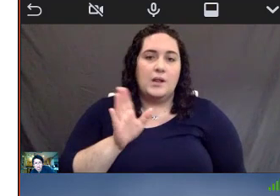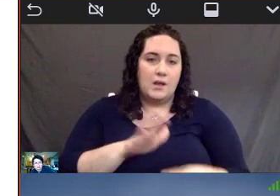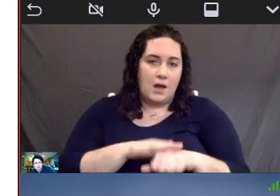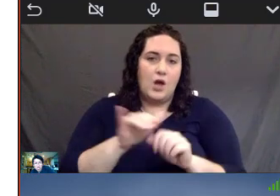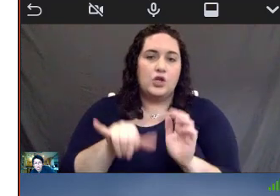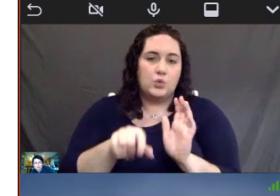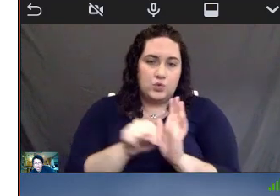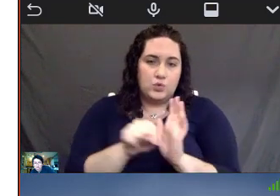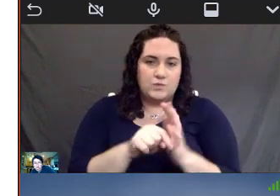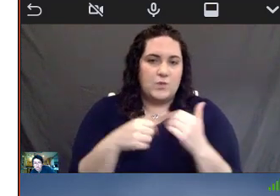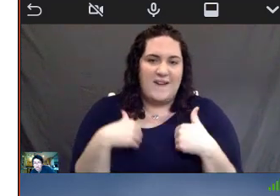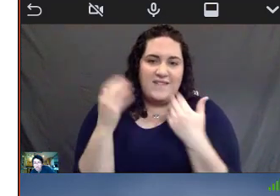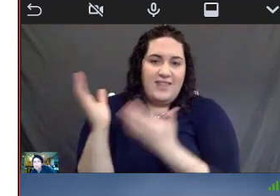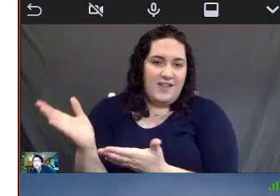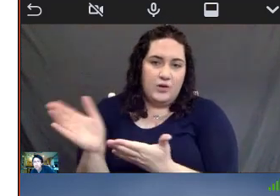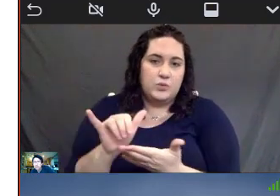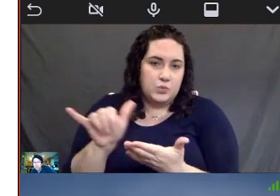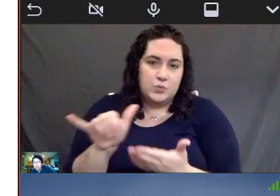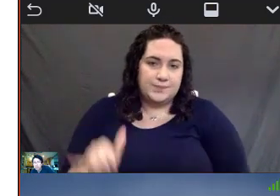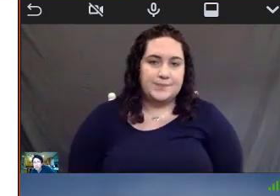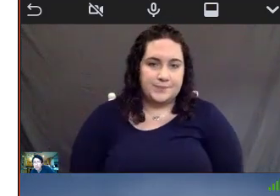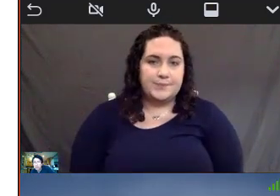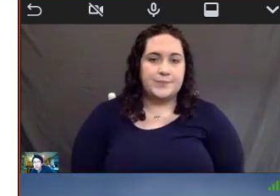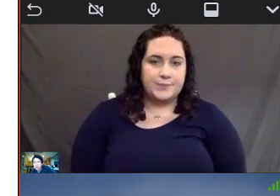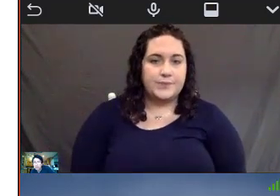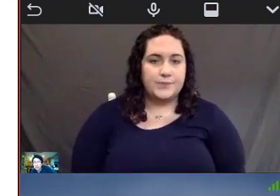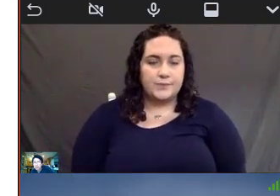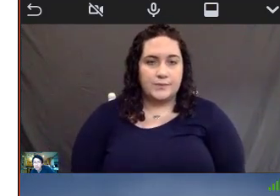of these YouTube links.